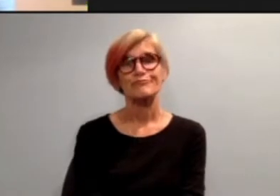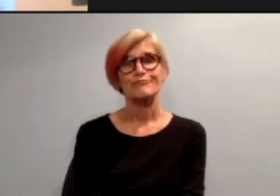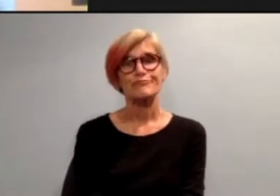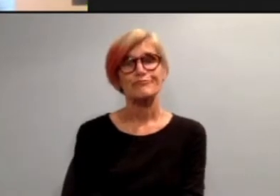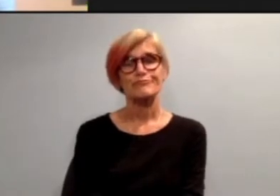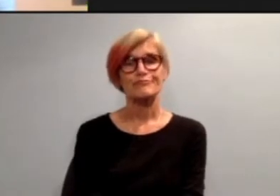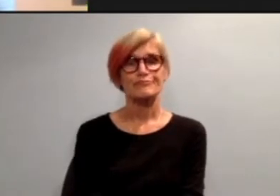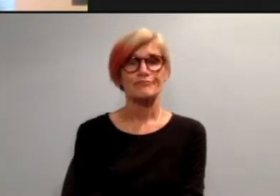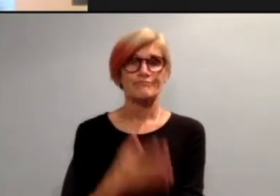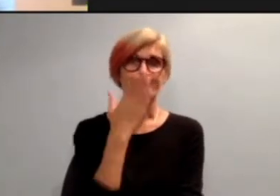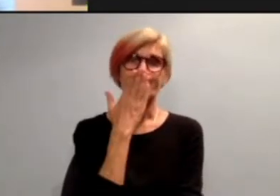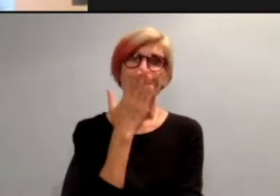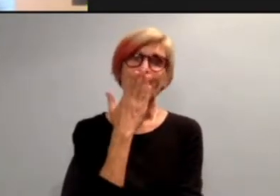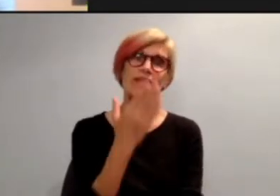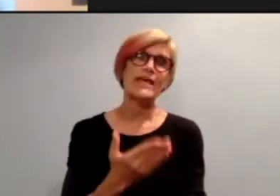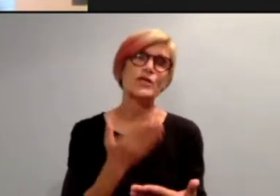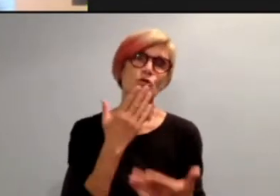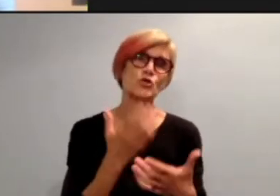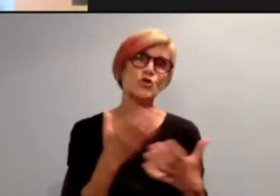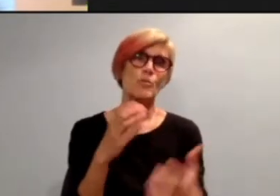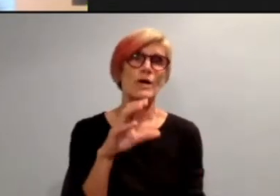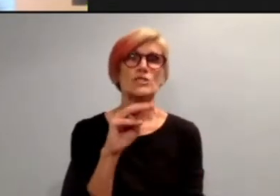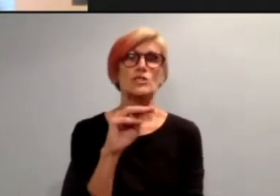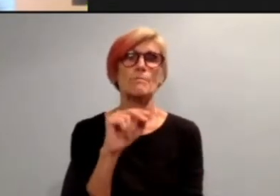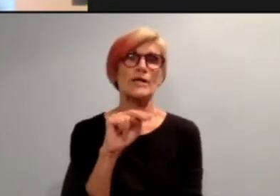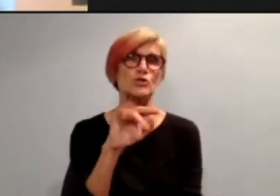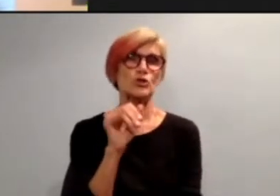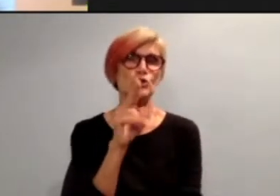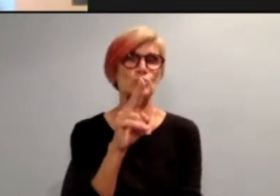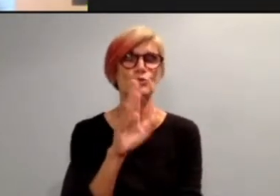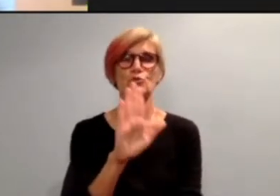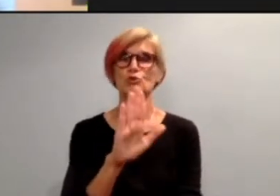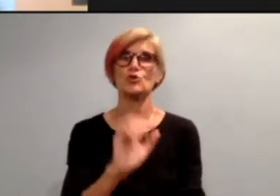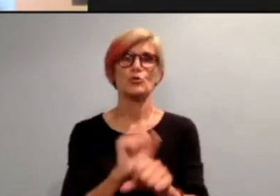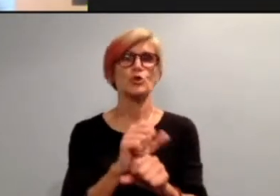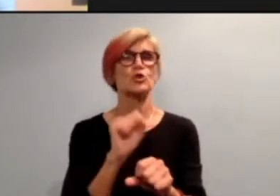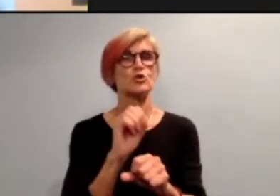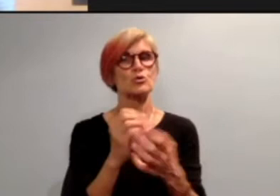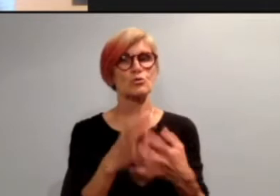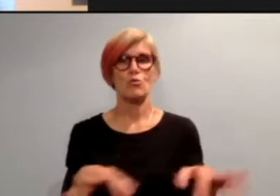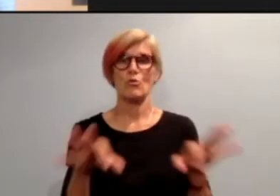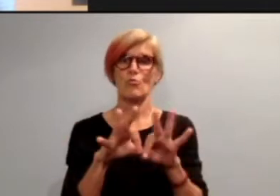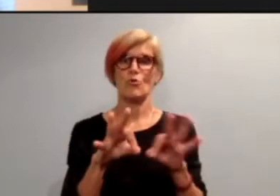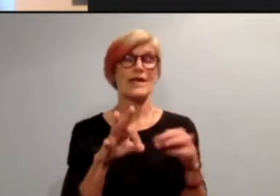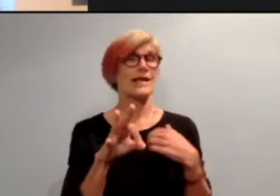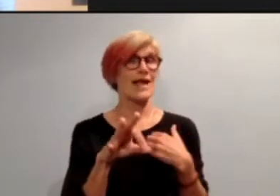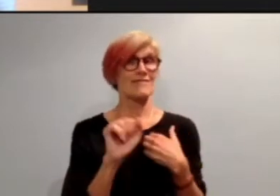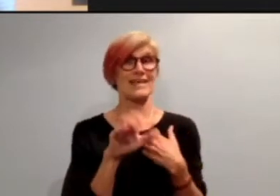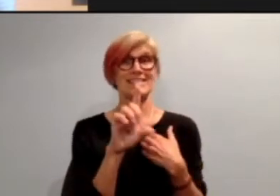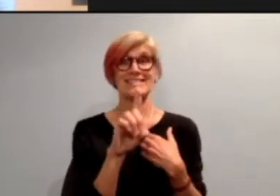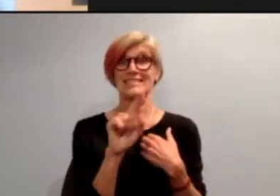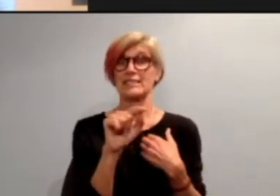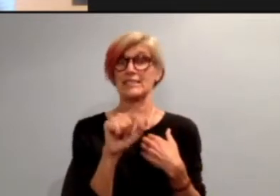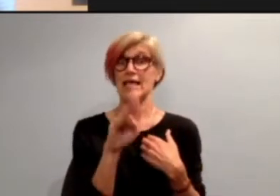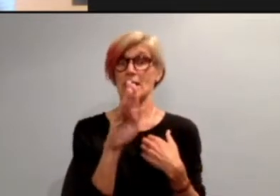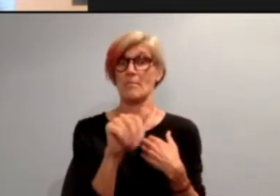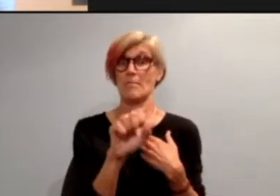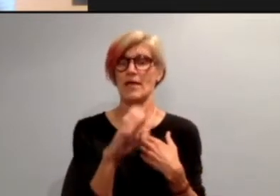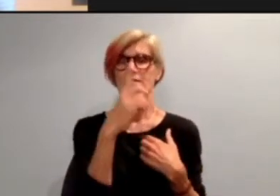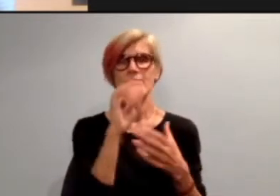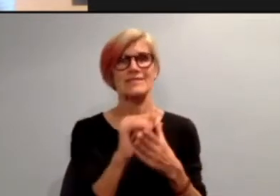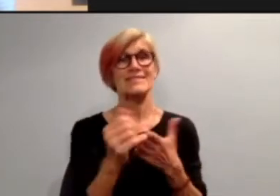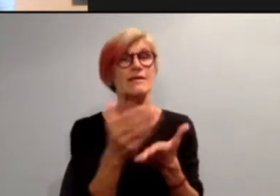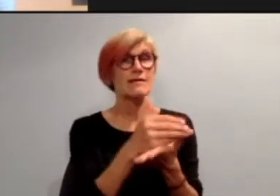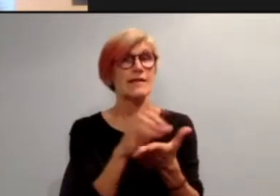Thank you so much, Manju. It's so important, the work that you do, and to have this database, because but collecting that data will